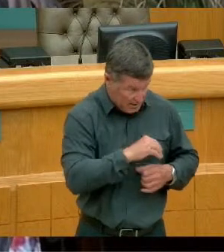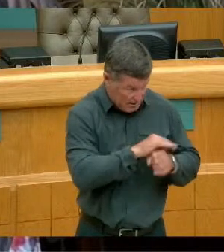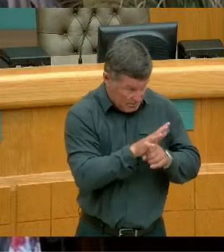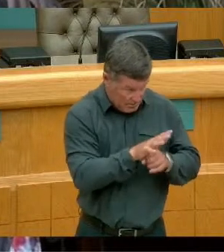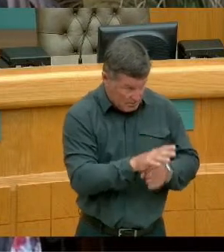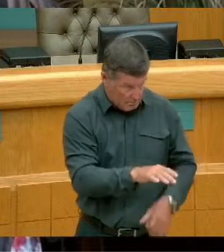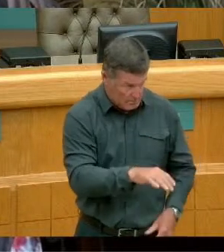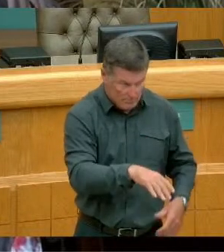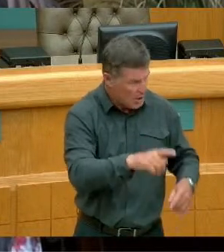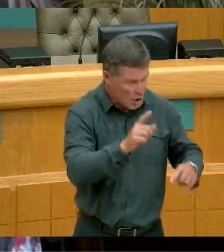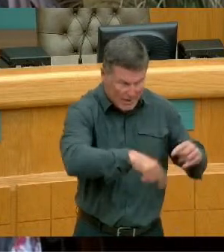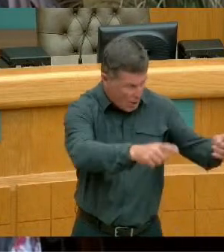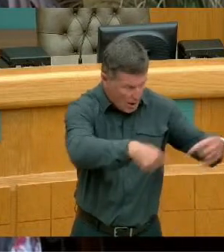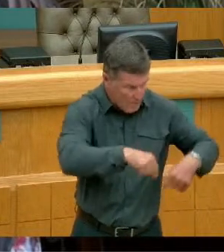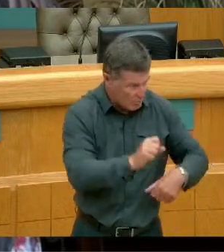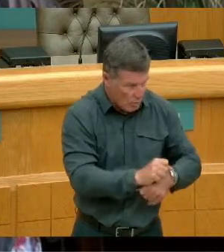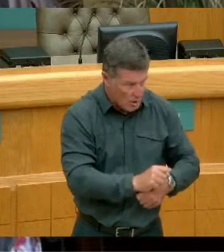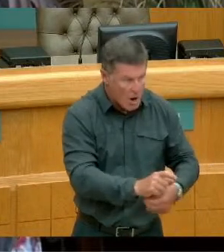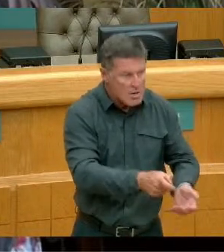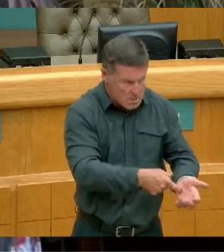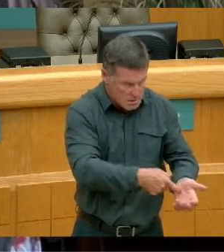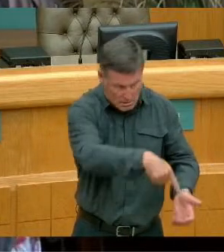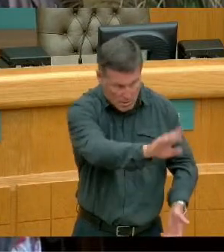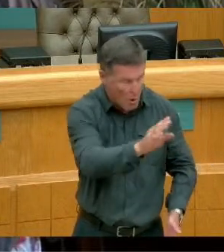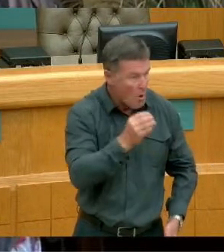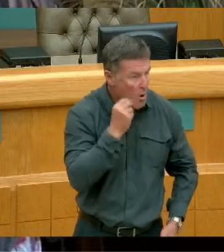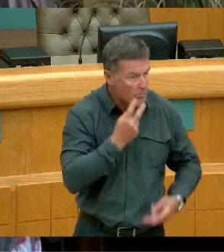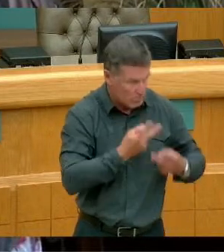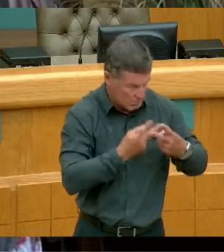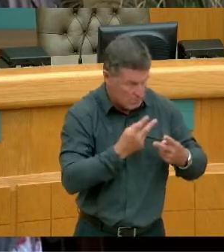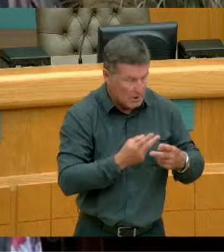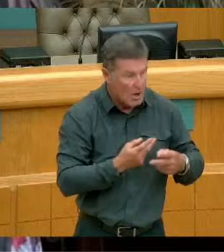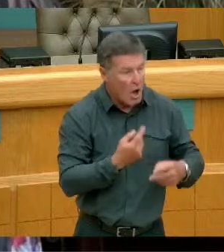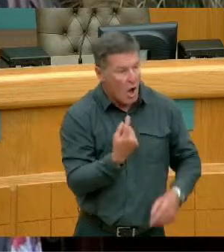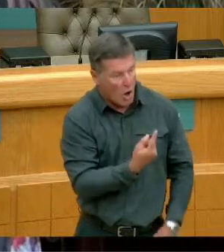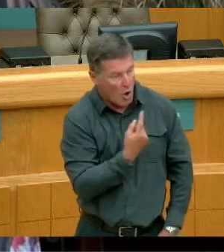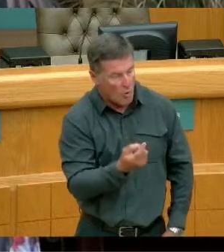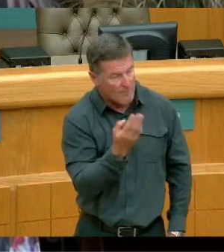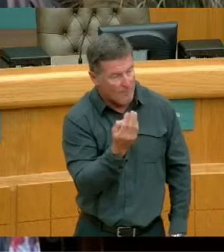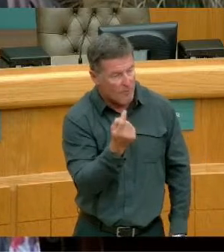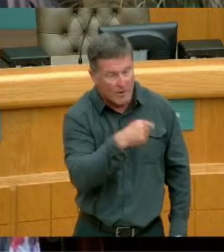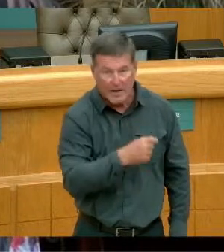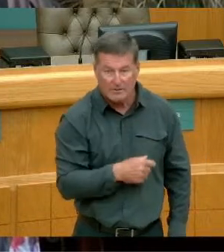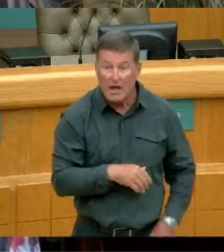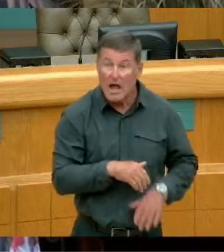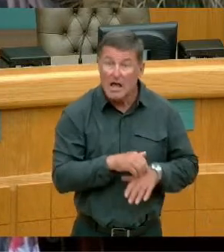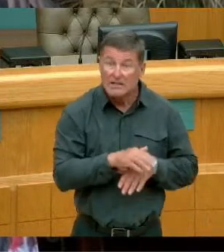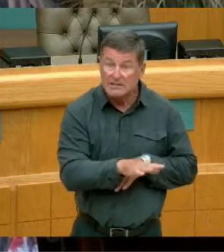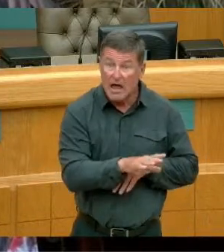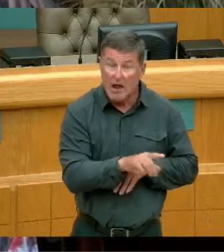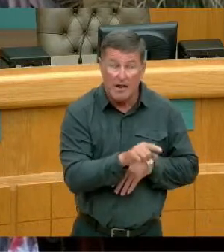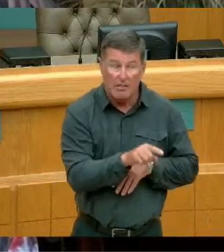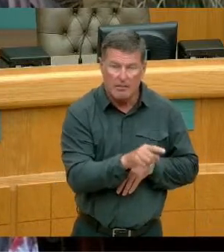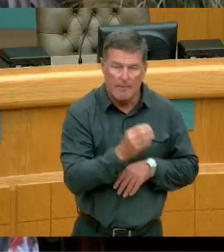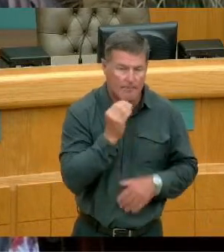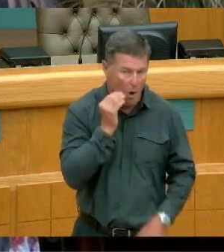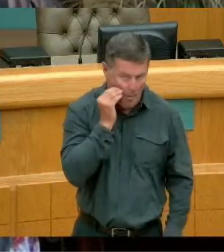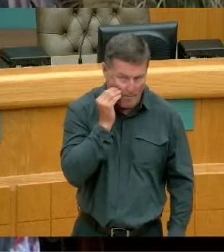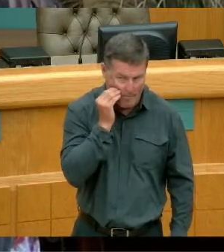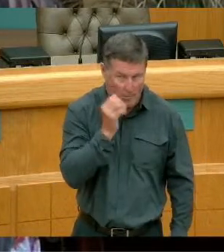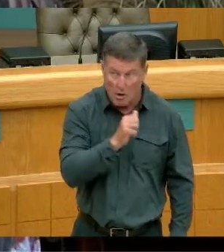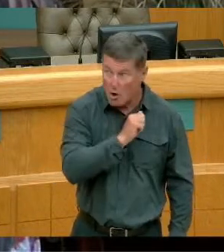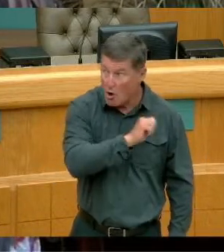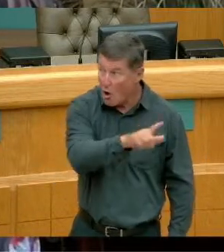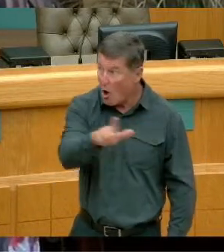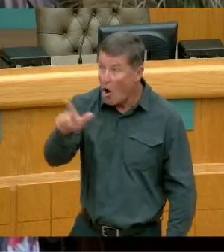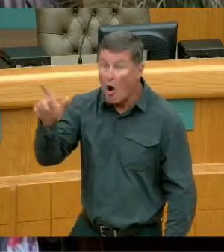can't be here. You're required to be at home in isolation for at least the 14 days. You send them home. Everybody is doing that. So thank you to